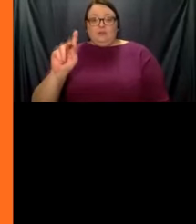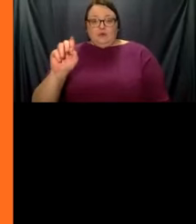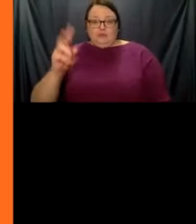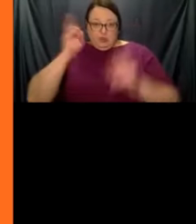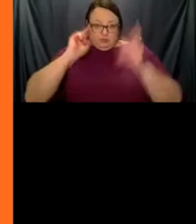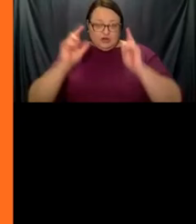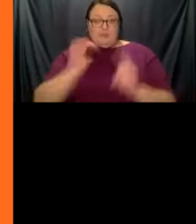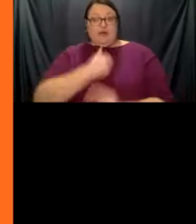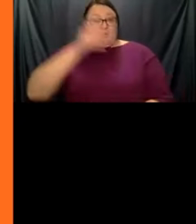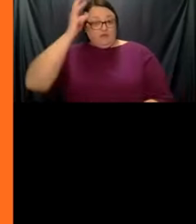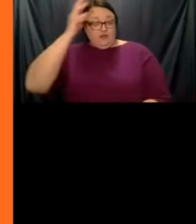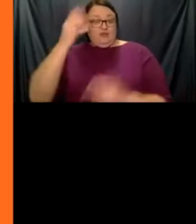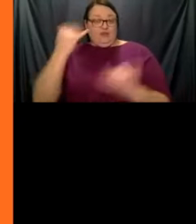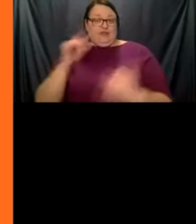Goodwin.